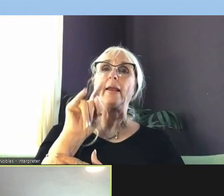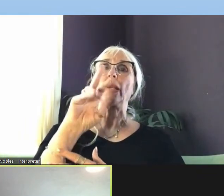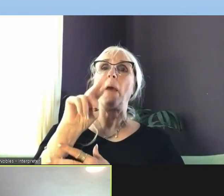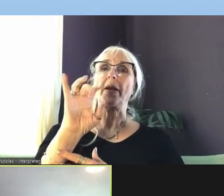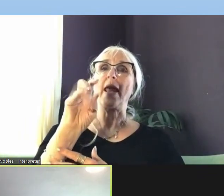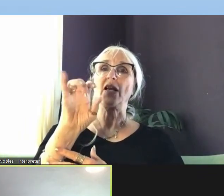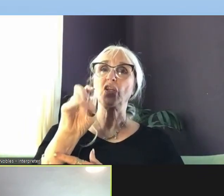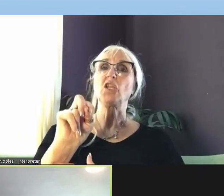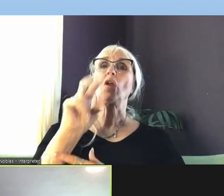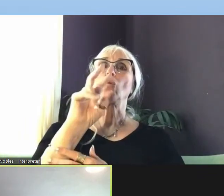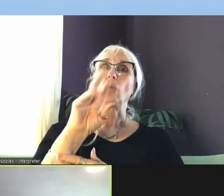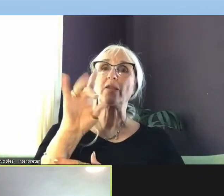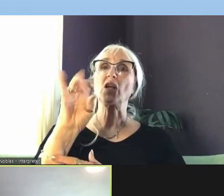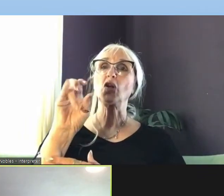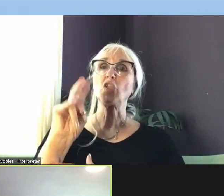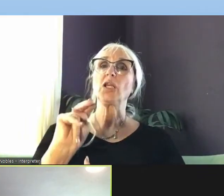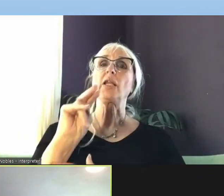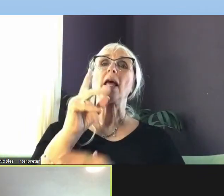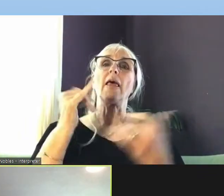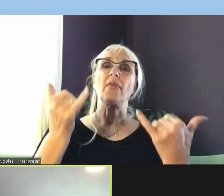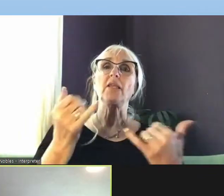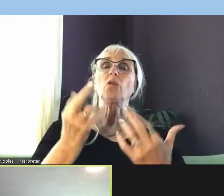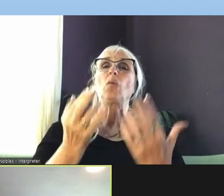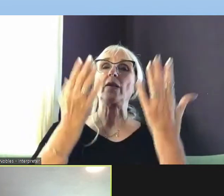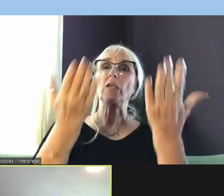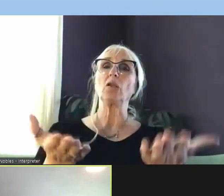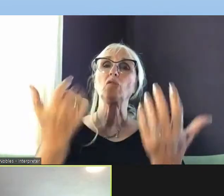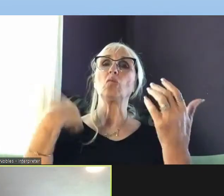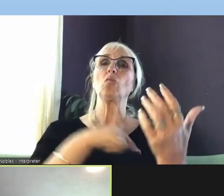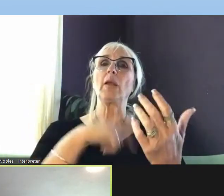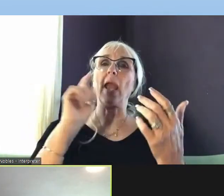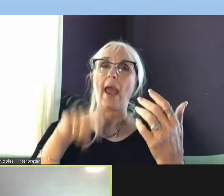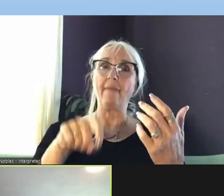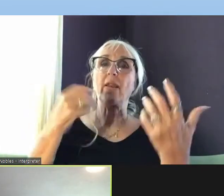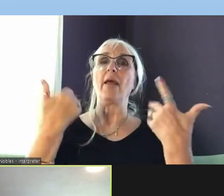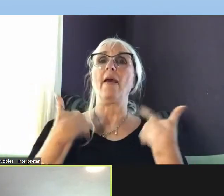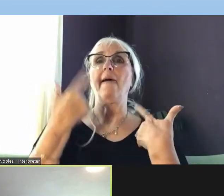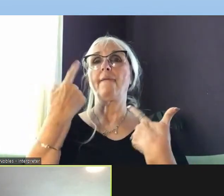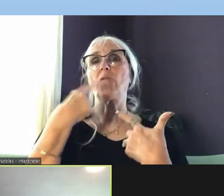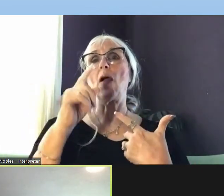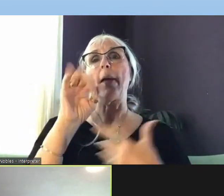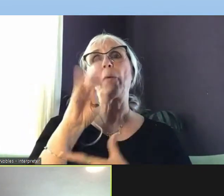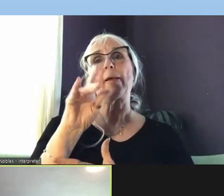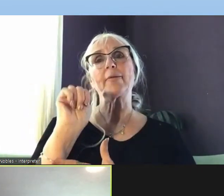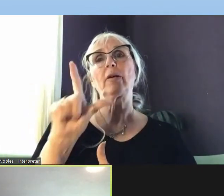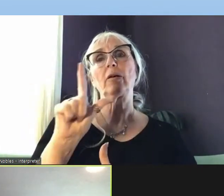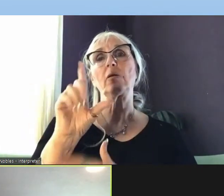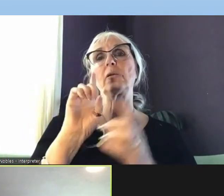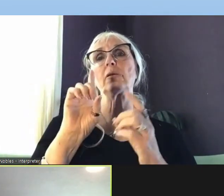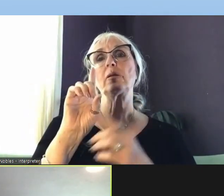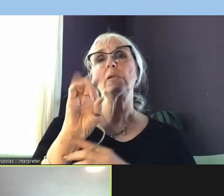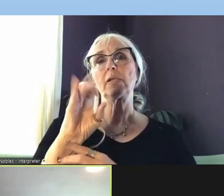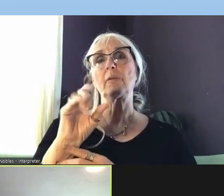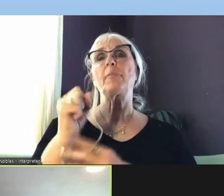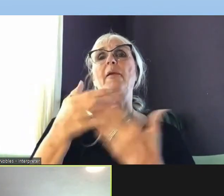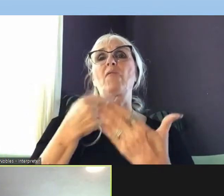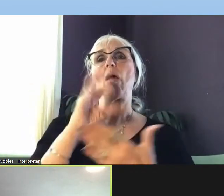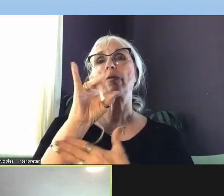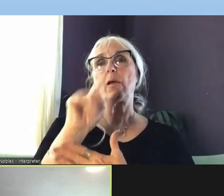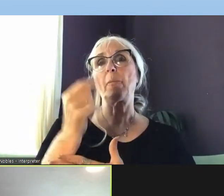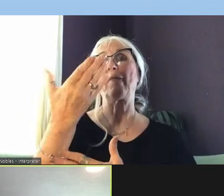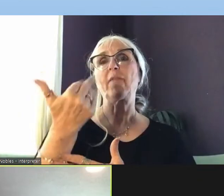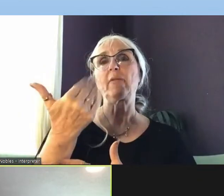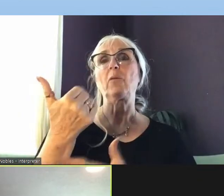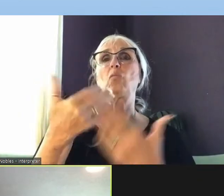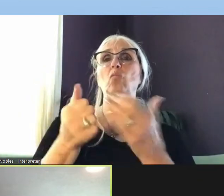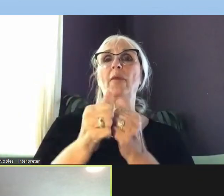resolutions. This is the resolution that we have to have to the appraisal district before October 15th. So without another court meeting, this will be